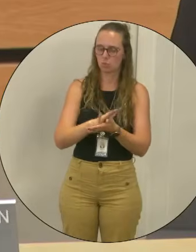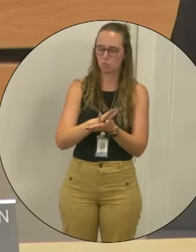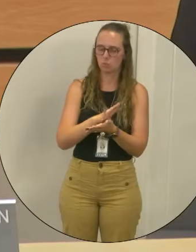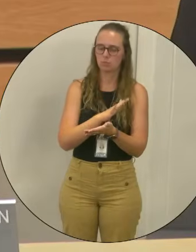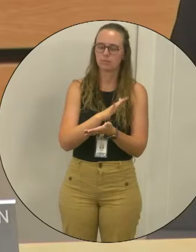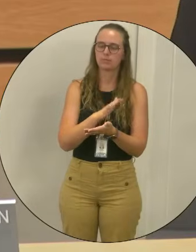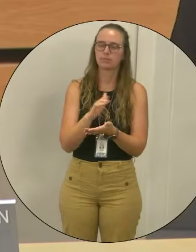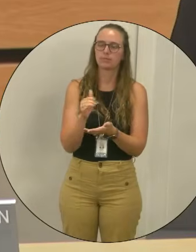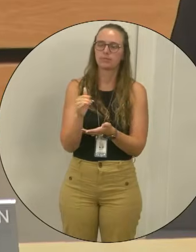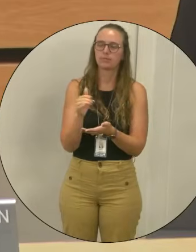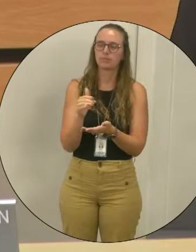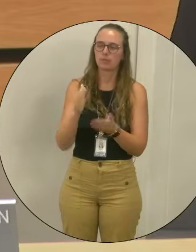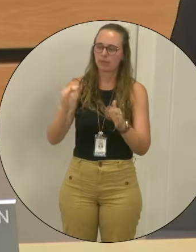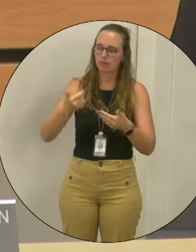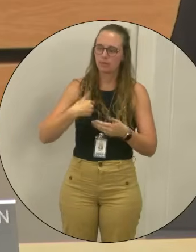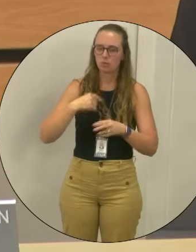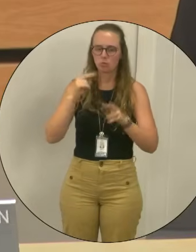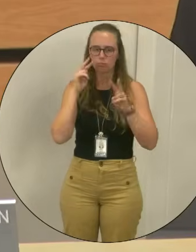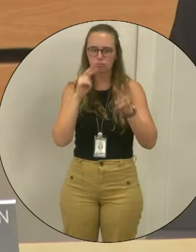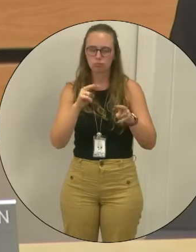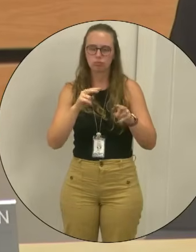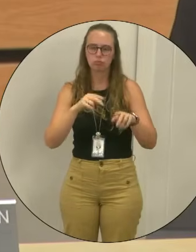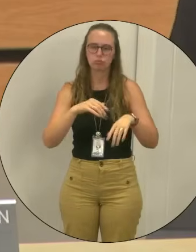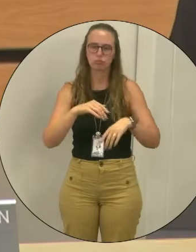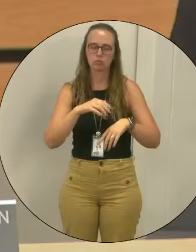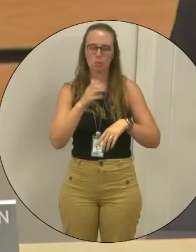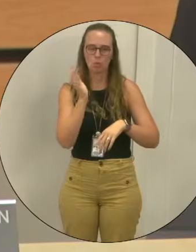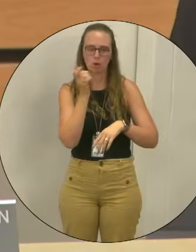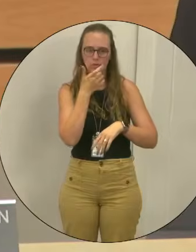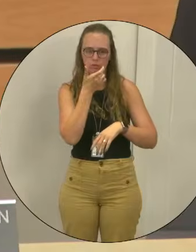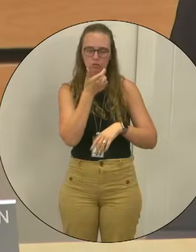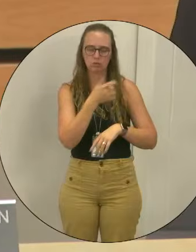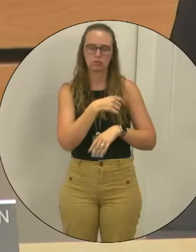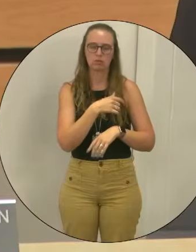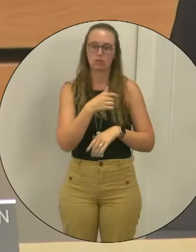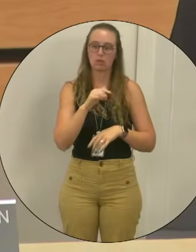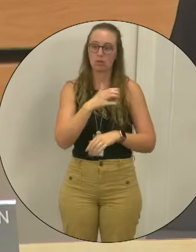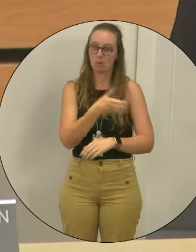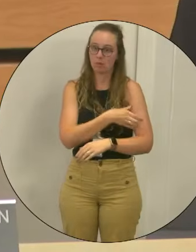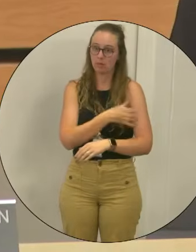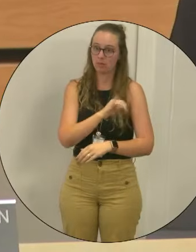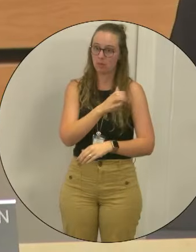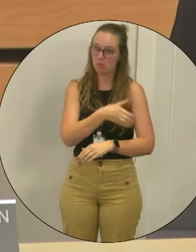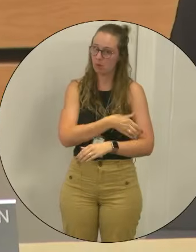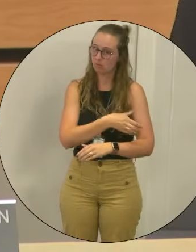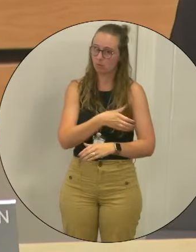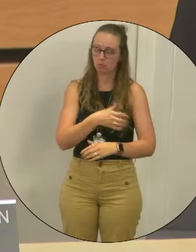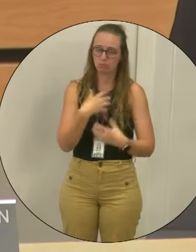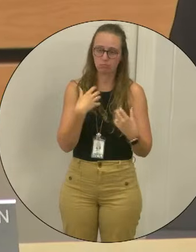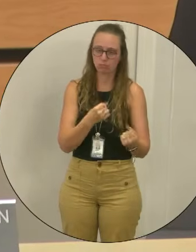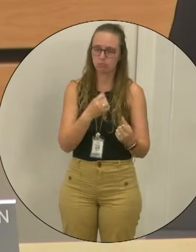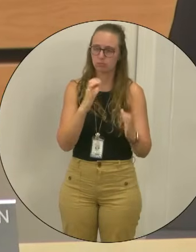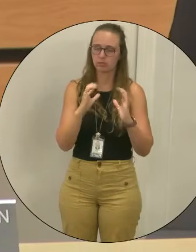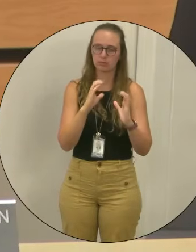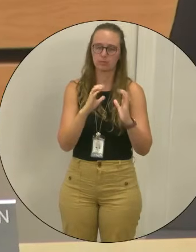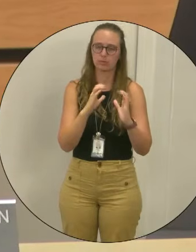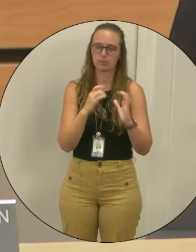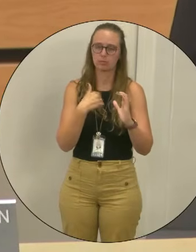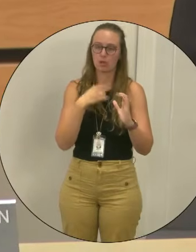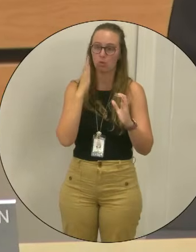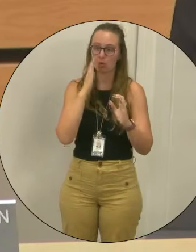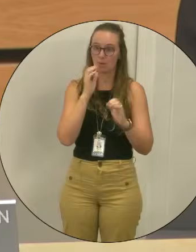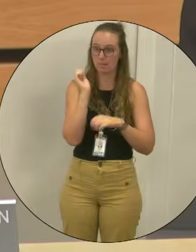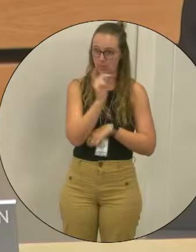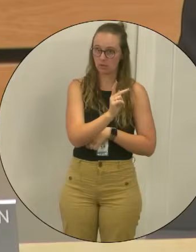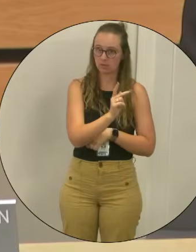invited me to go listen to them. It was powerful. It was a powerful conversation. And I think I will go